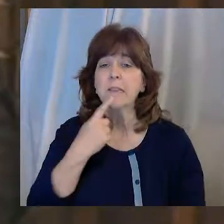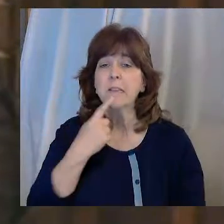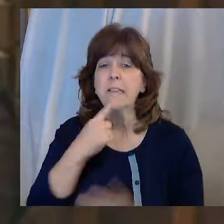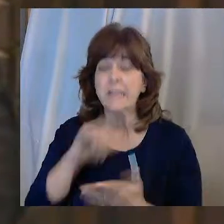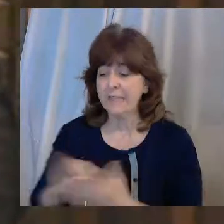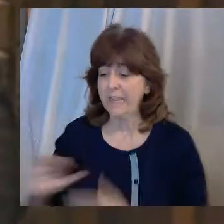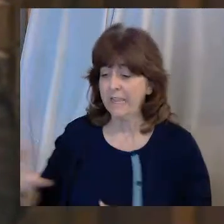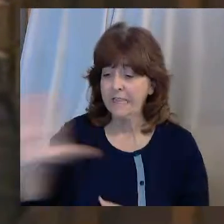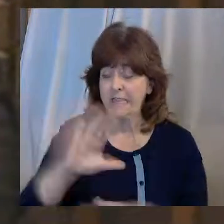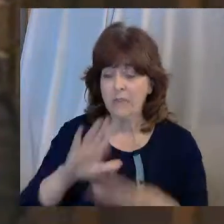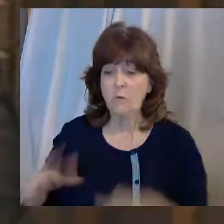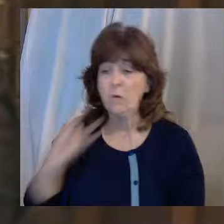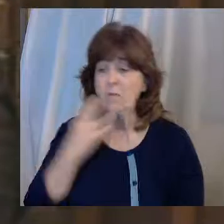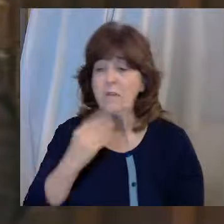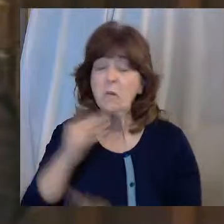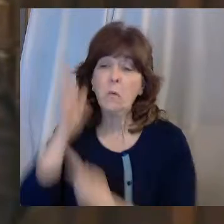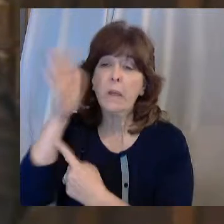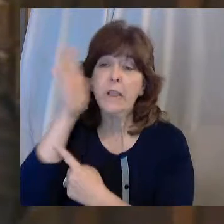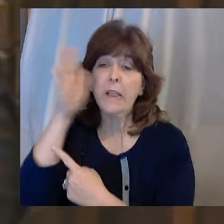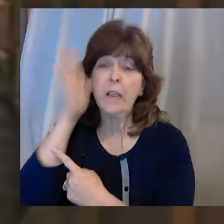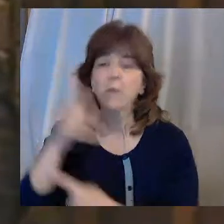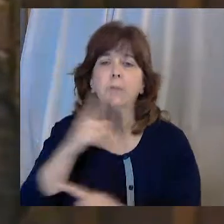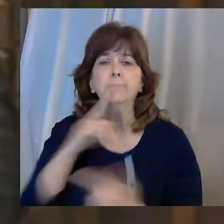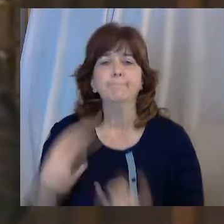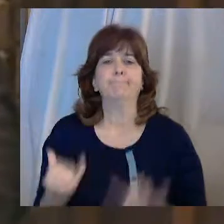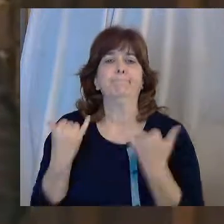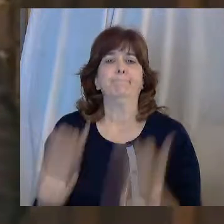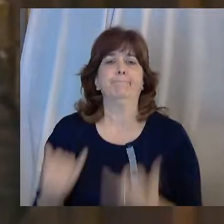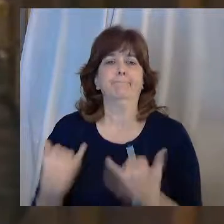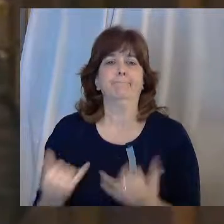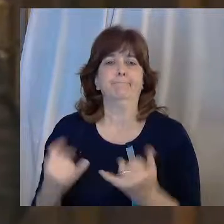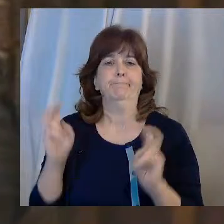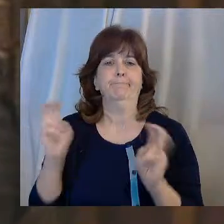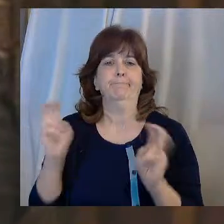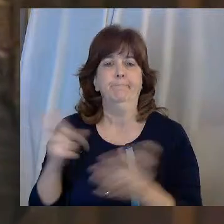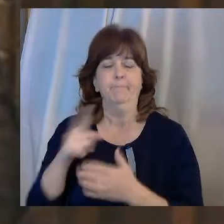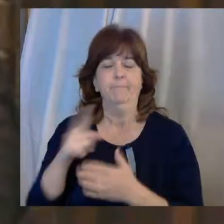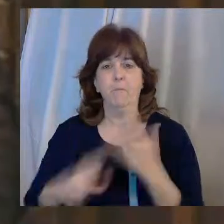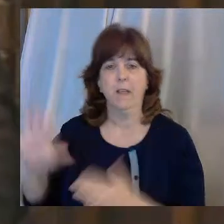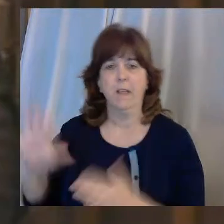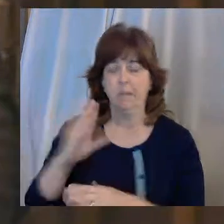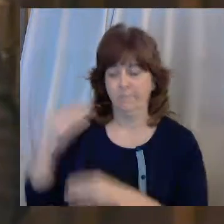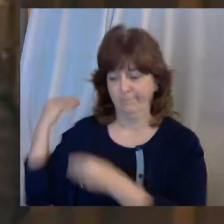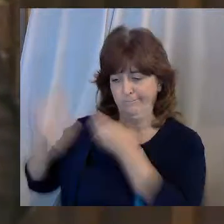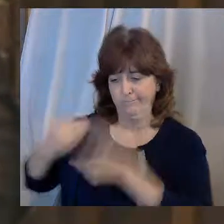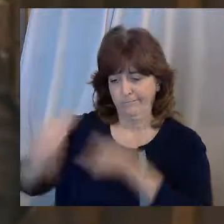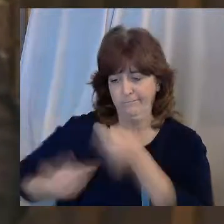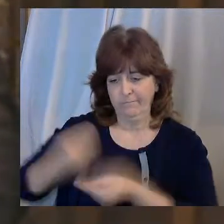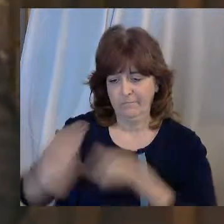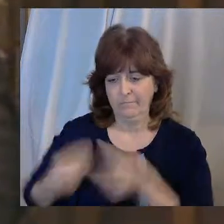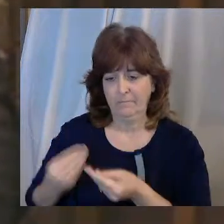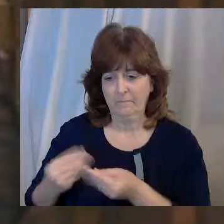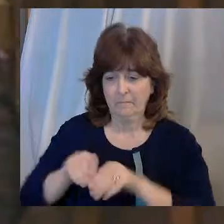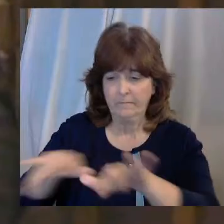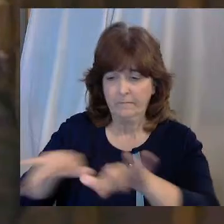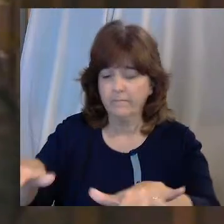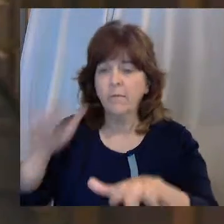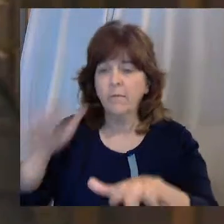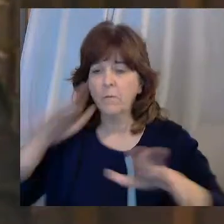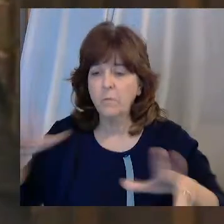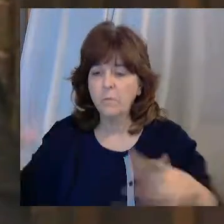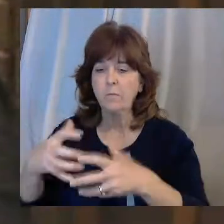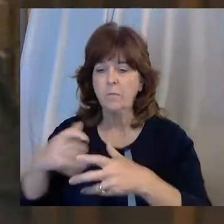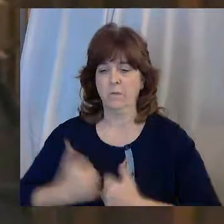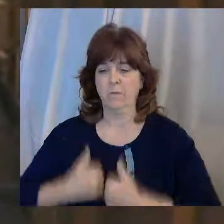Egypt, but as the Lord lives who brought up and led descendants of the house of Israel from the north country and from all the countries where I had driven them, and shall dwell in their own